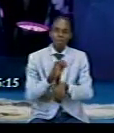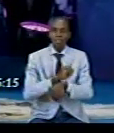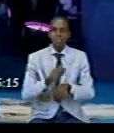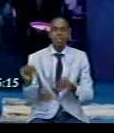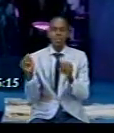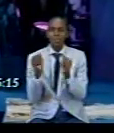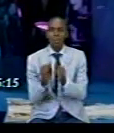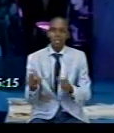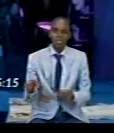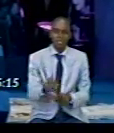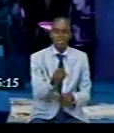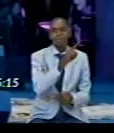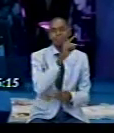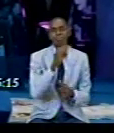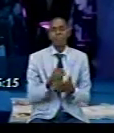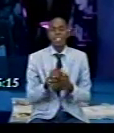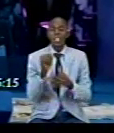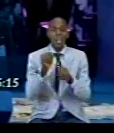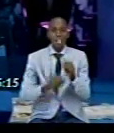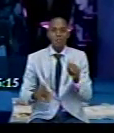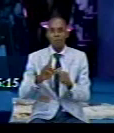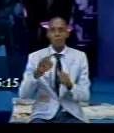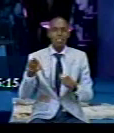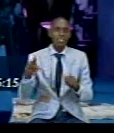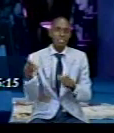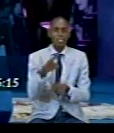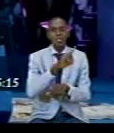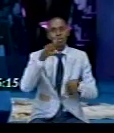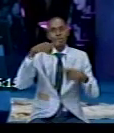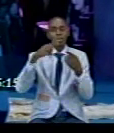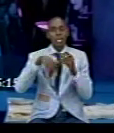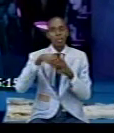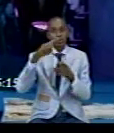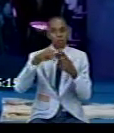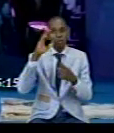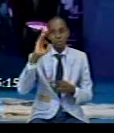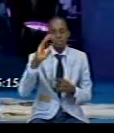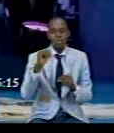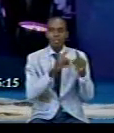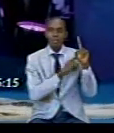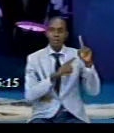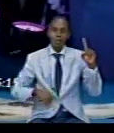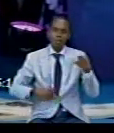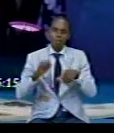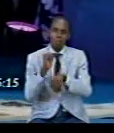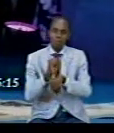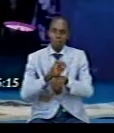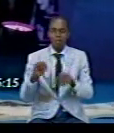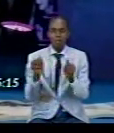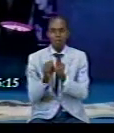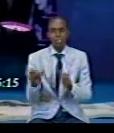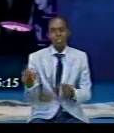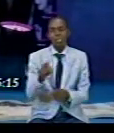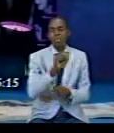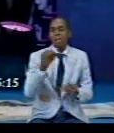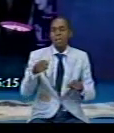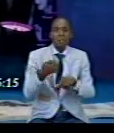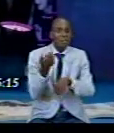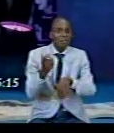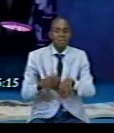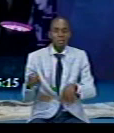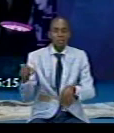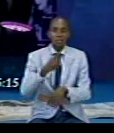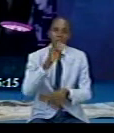them. Everywhere they preached, the Lord walking with them. Every time they preached,